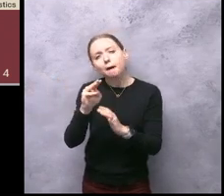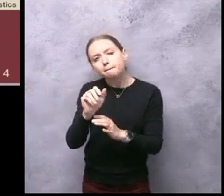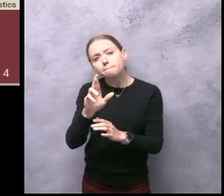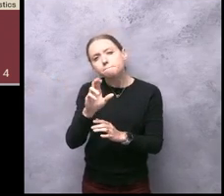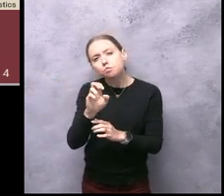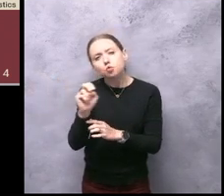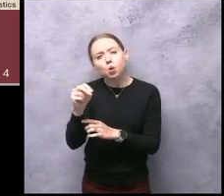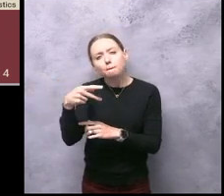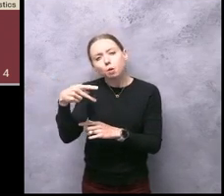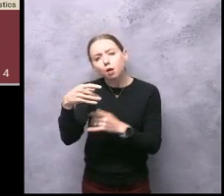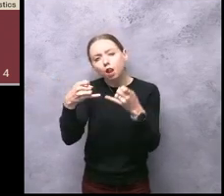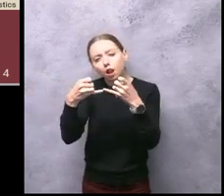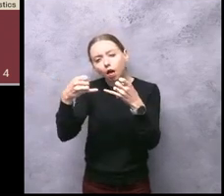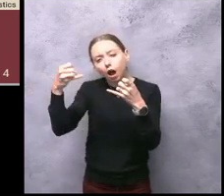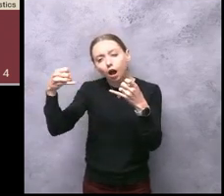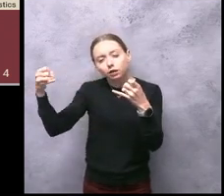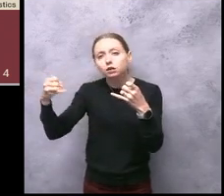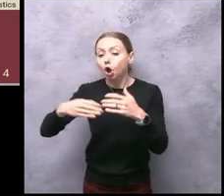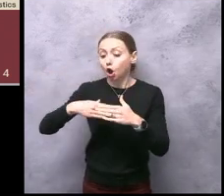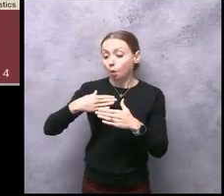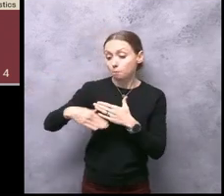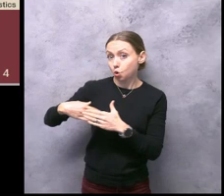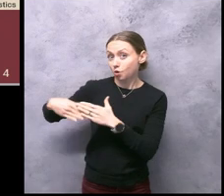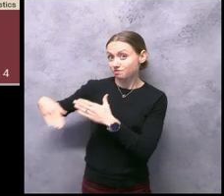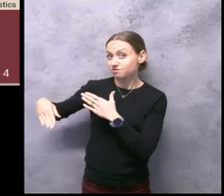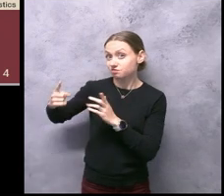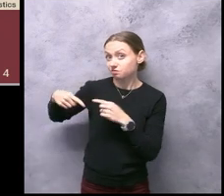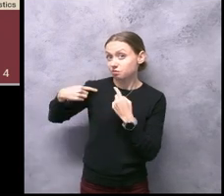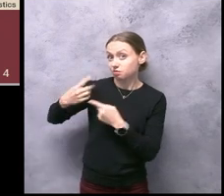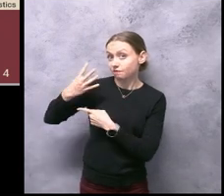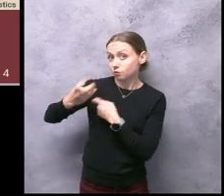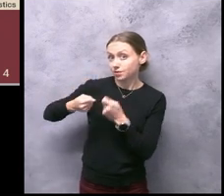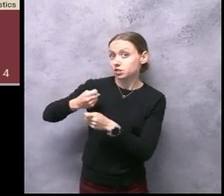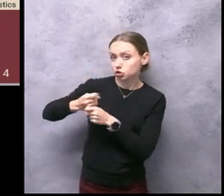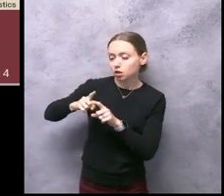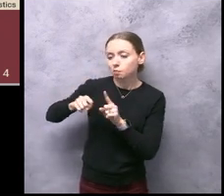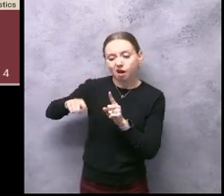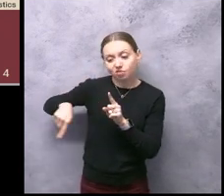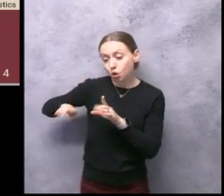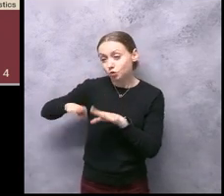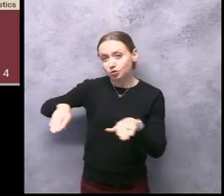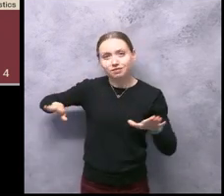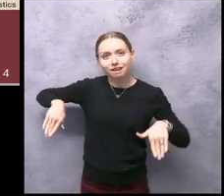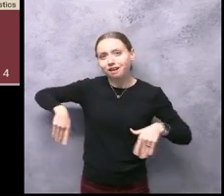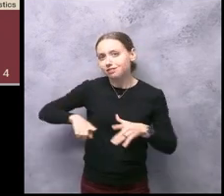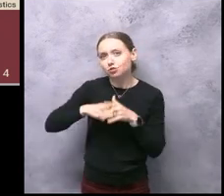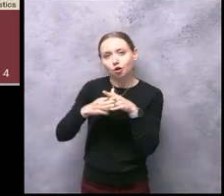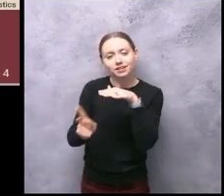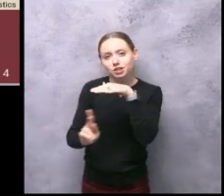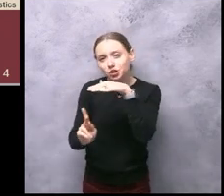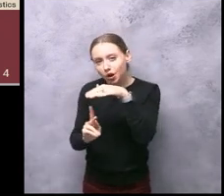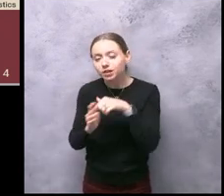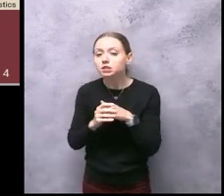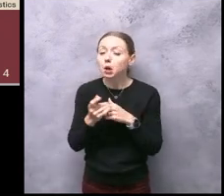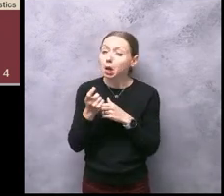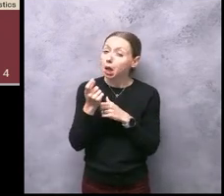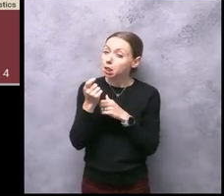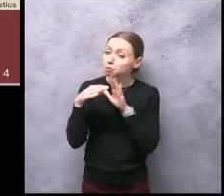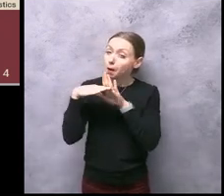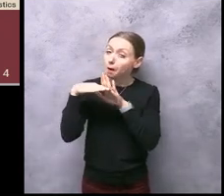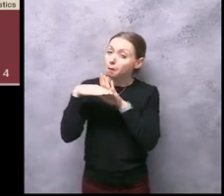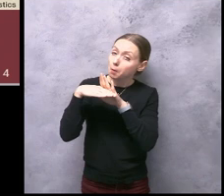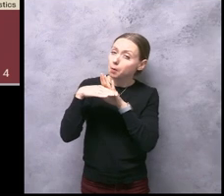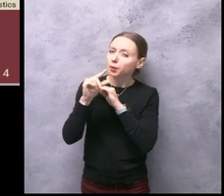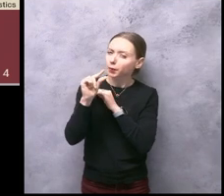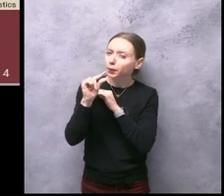have happened in the past 4 years, but those babies haven't started kindergarten yet. So you can see that there's been a slight decline in